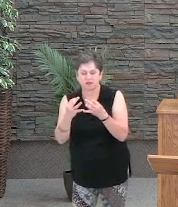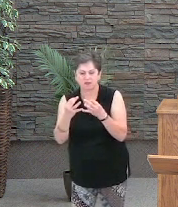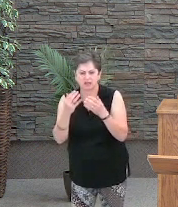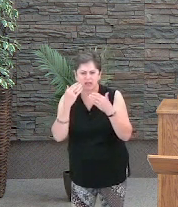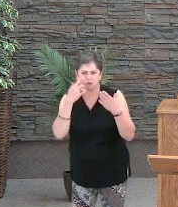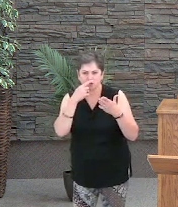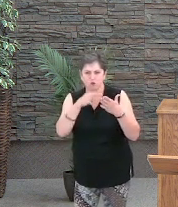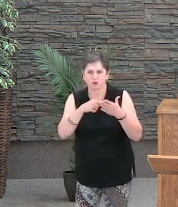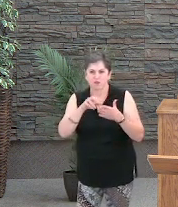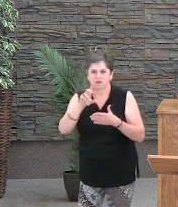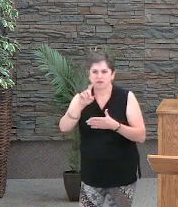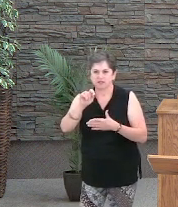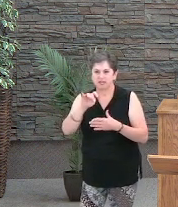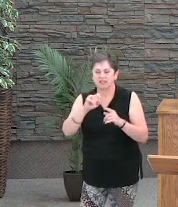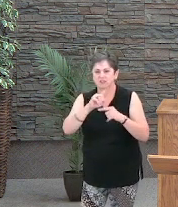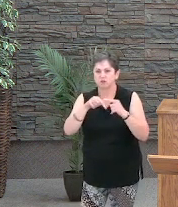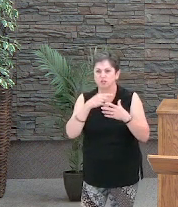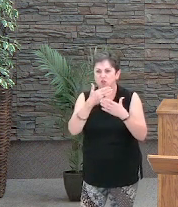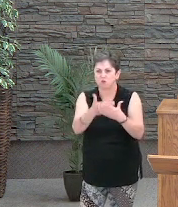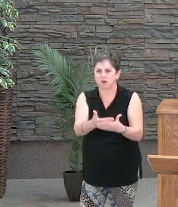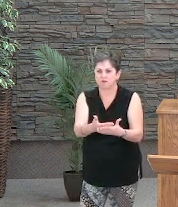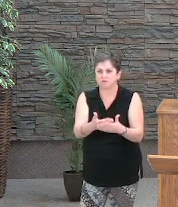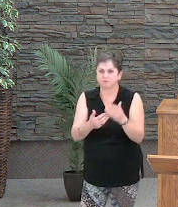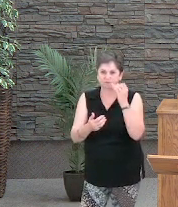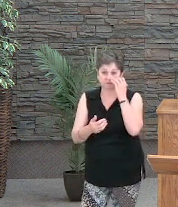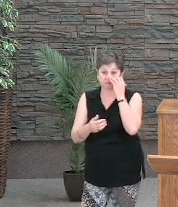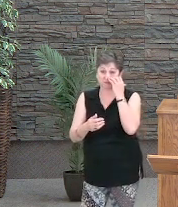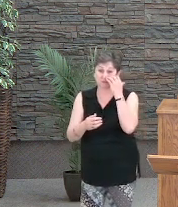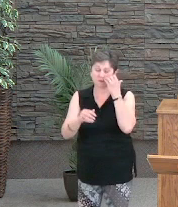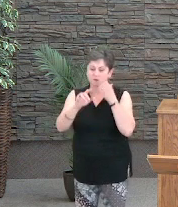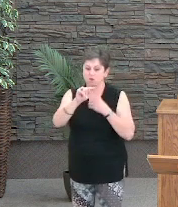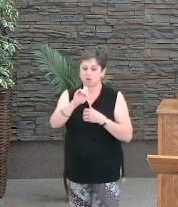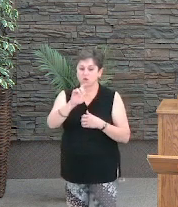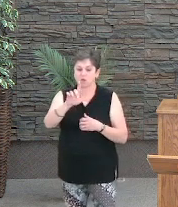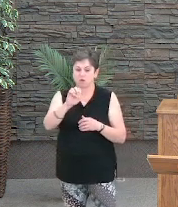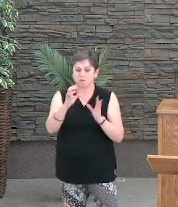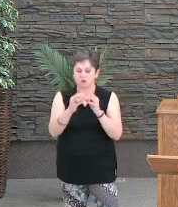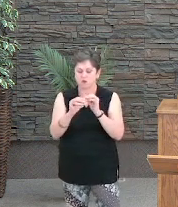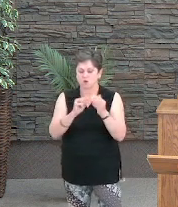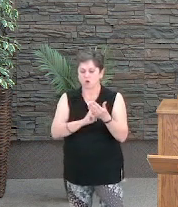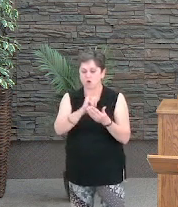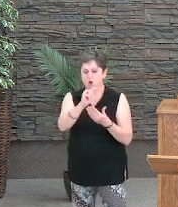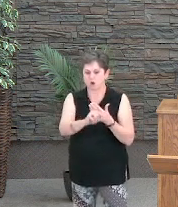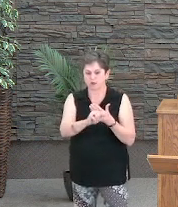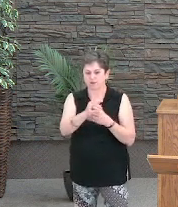to notice the date from when he arrives. Toll meets with them in August of